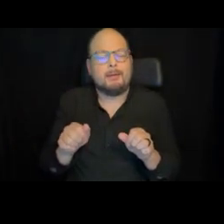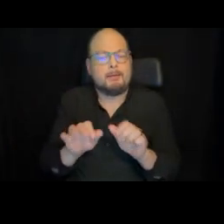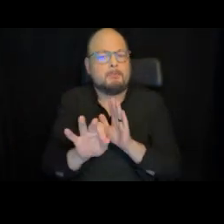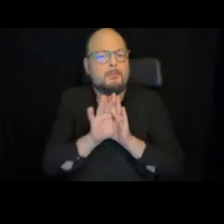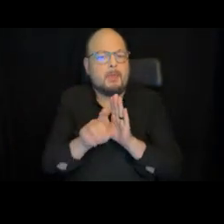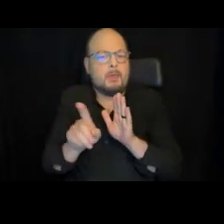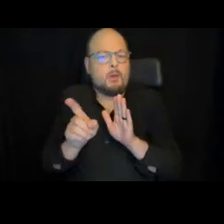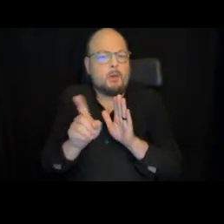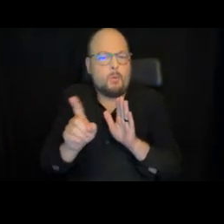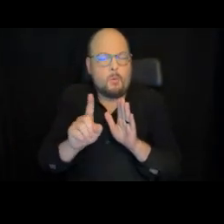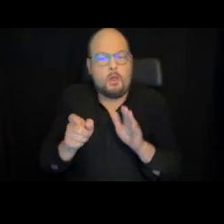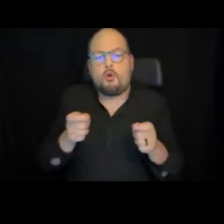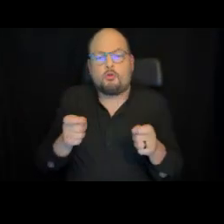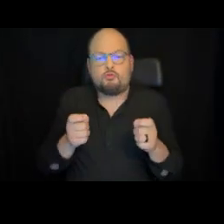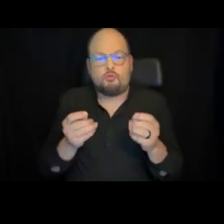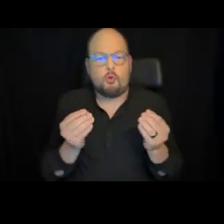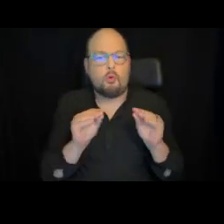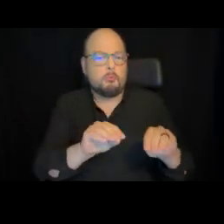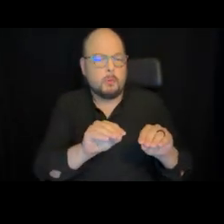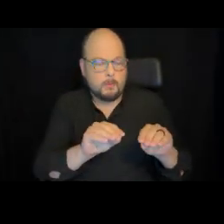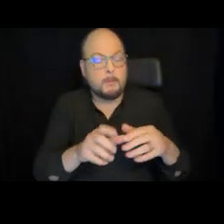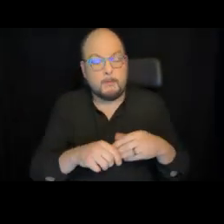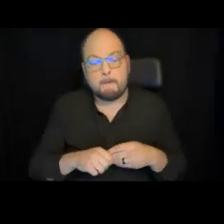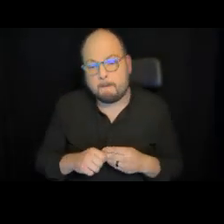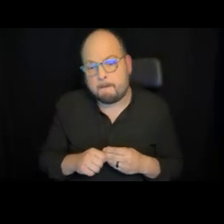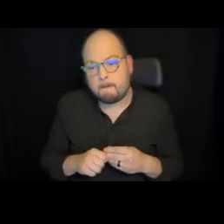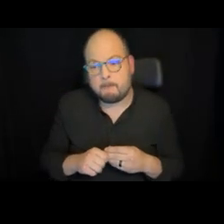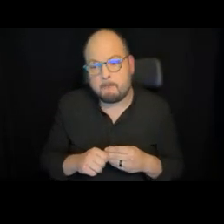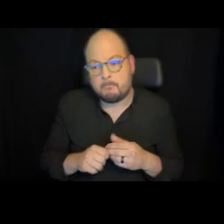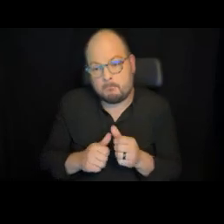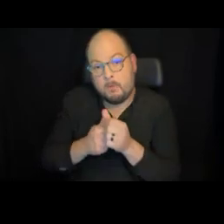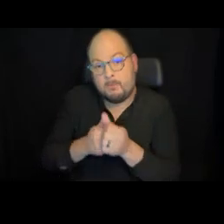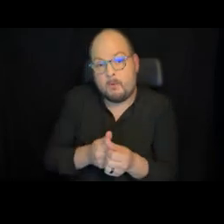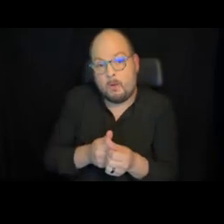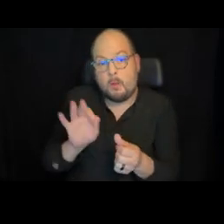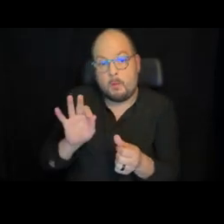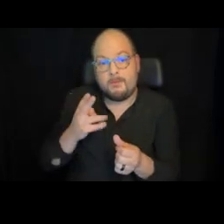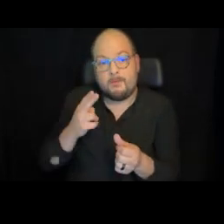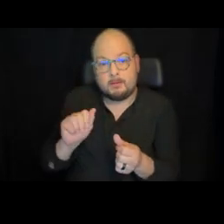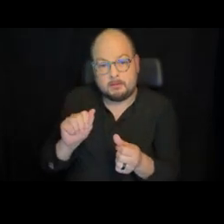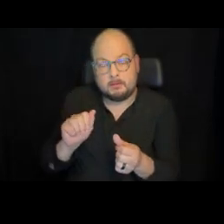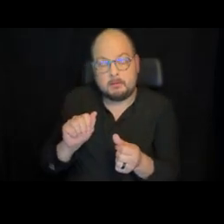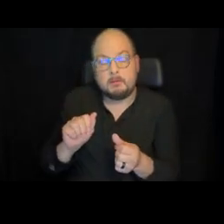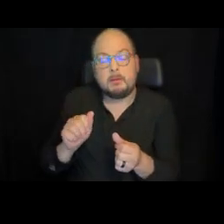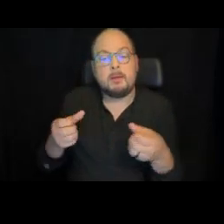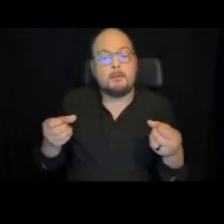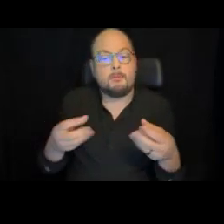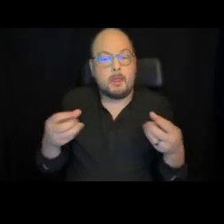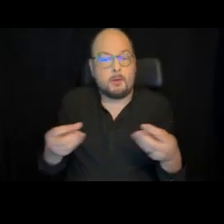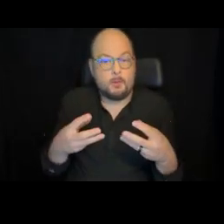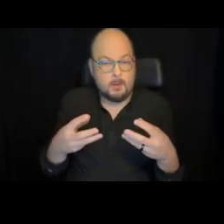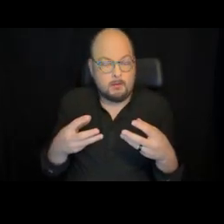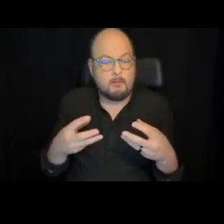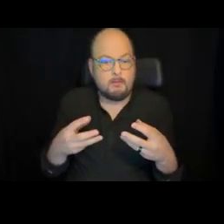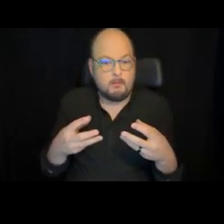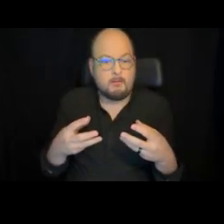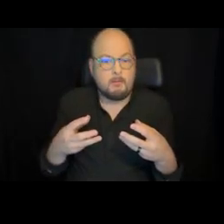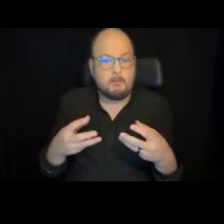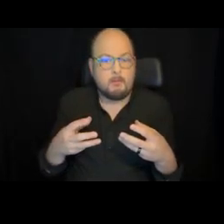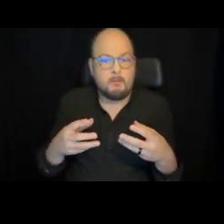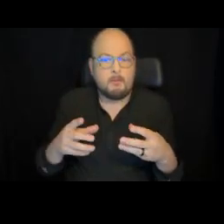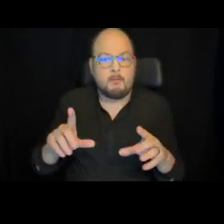or mounted. In other words, to comply with the FHA, a microwave must be located such that